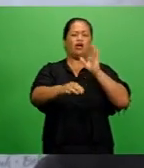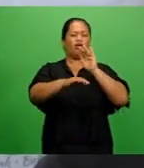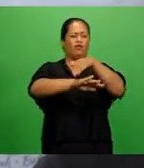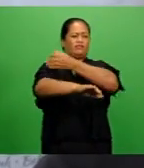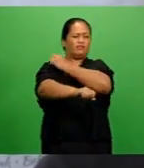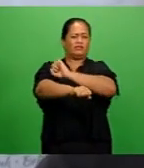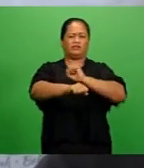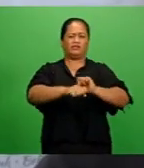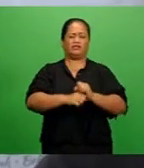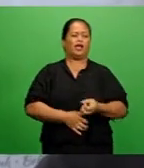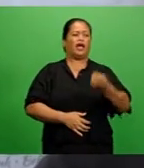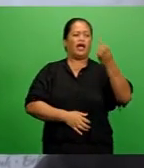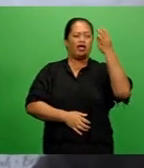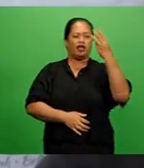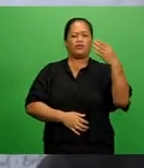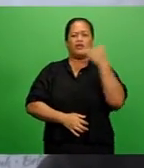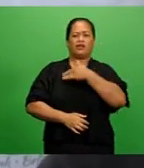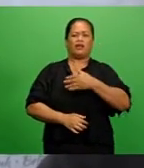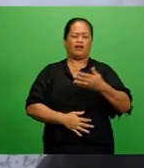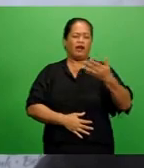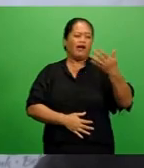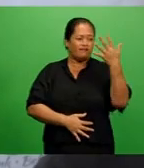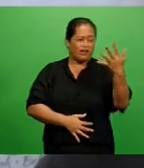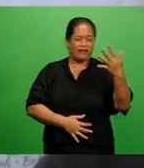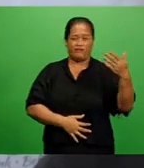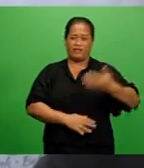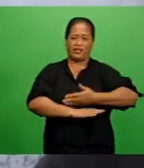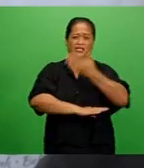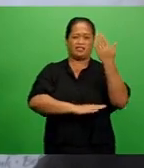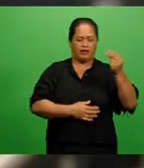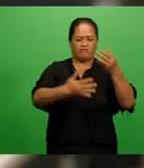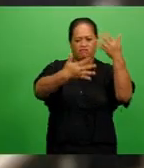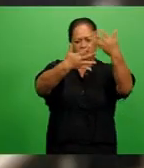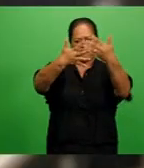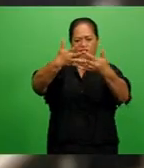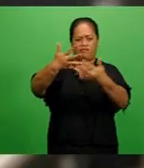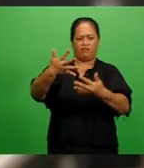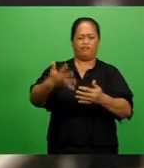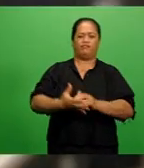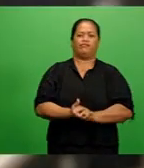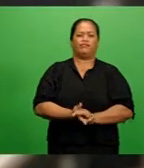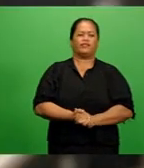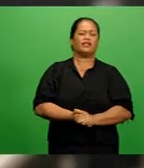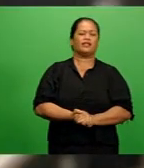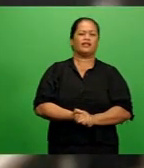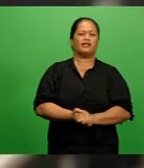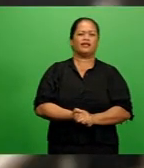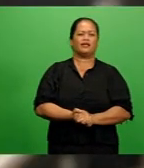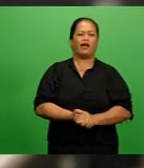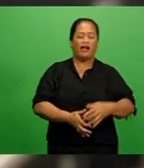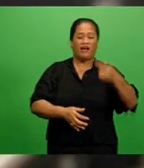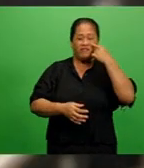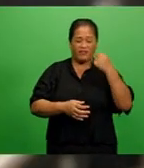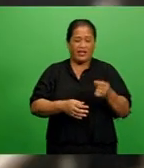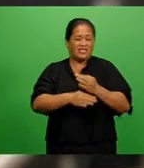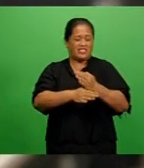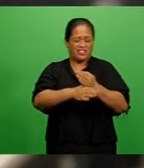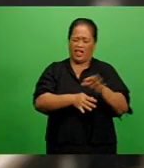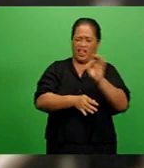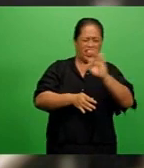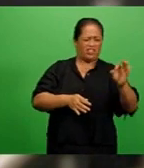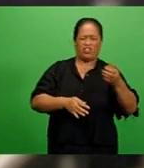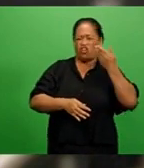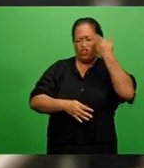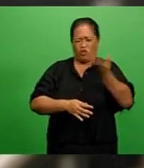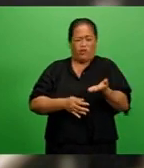days, the Vodafone Fiji Party extended squad will be closed. Finding a job isn't always easy for young Fijian men